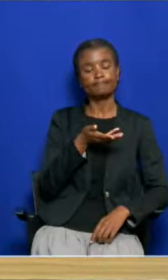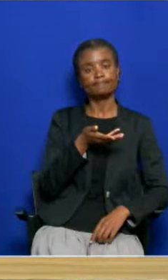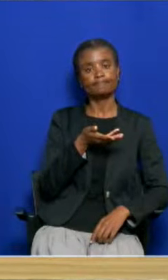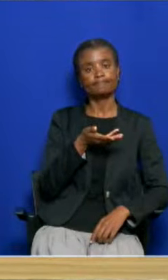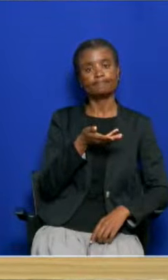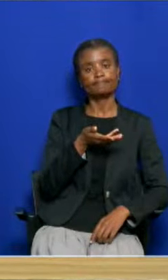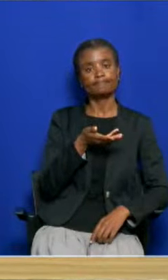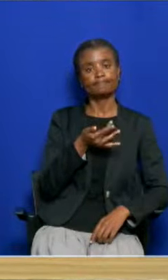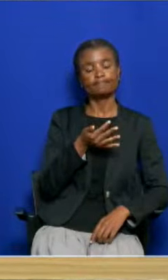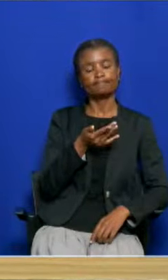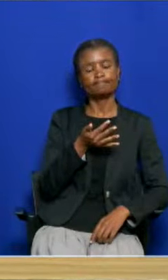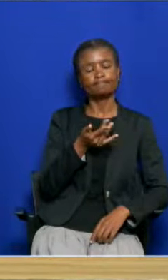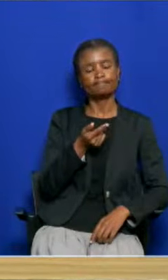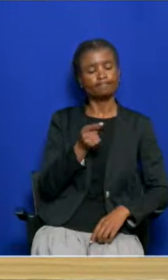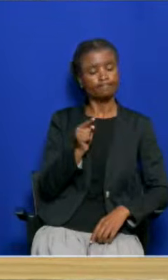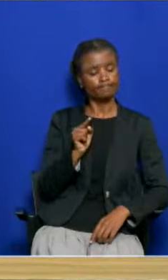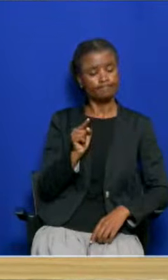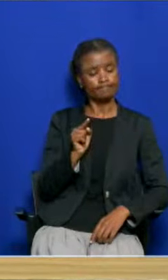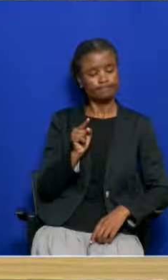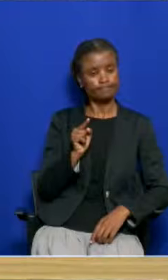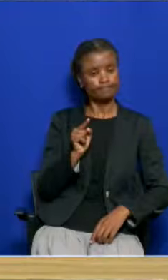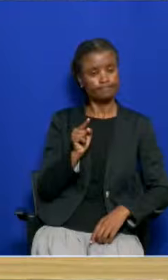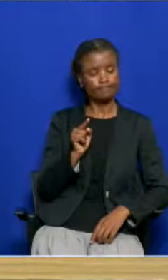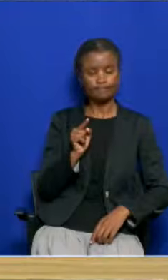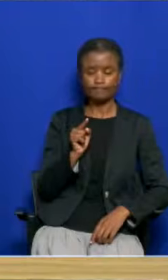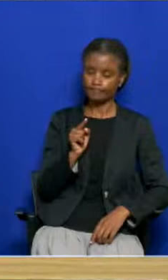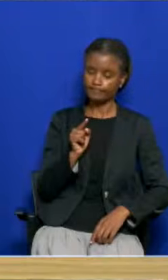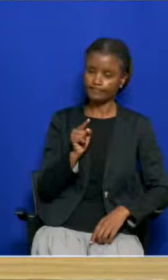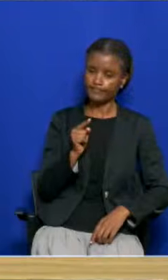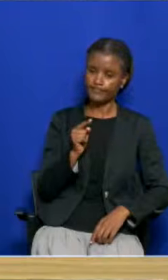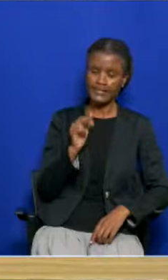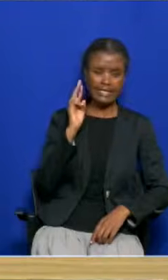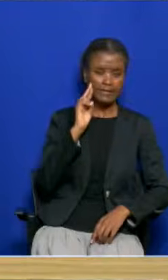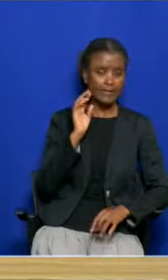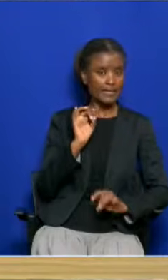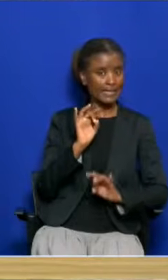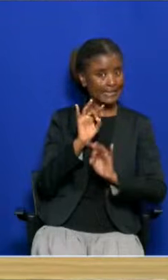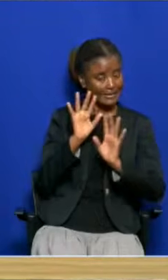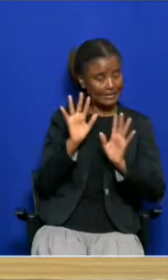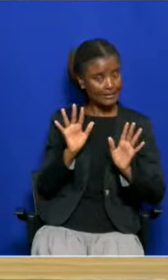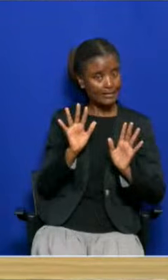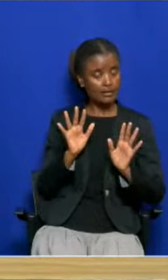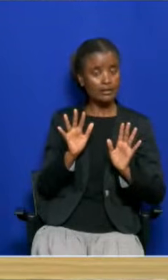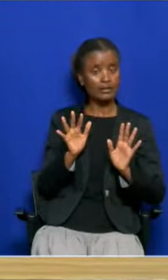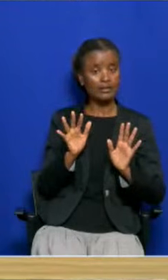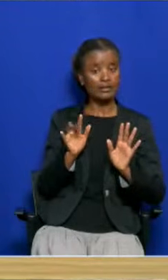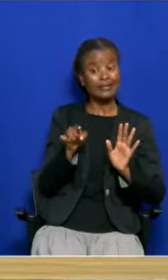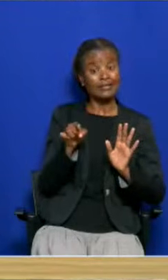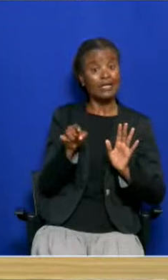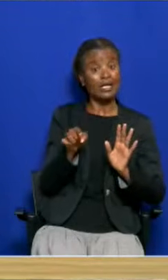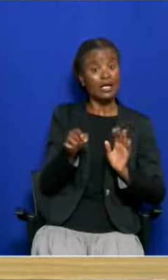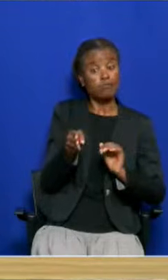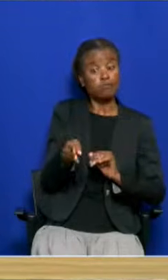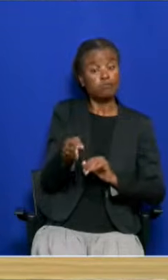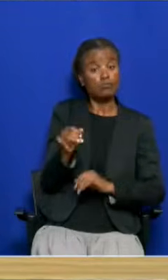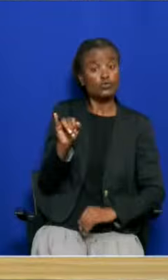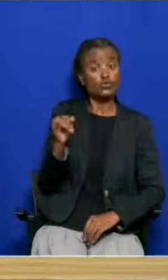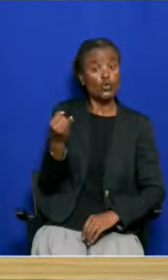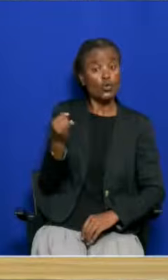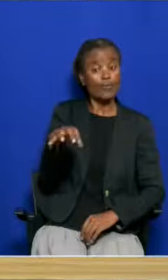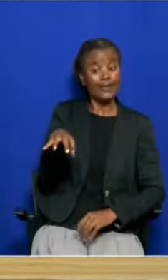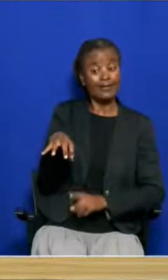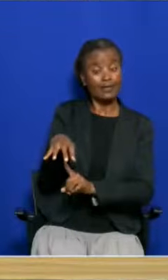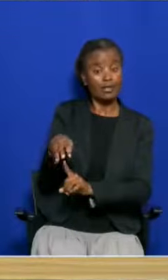they are on the, okay, I can't recall clearly that they were in Joburg already or they are on their